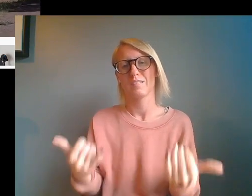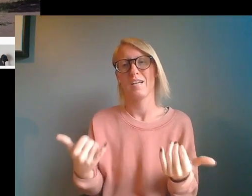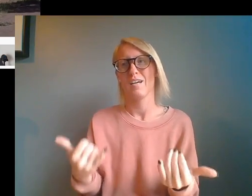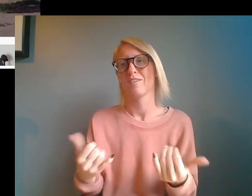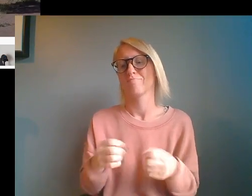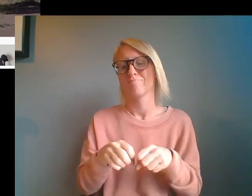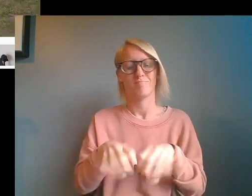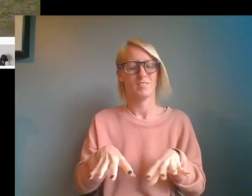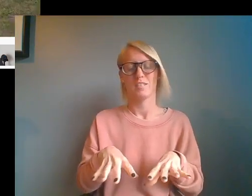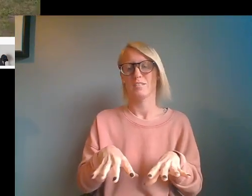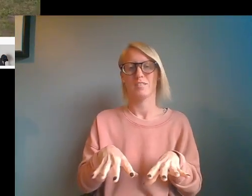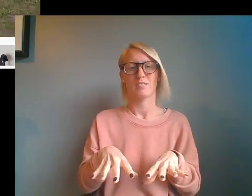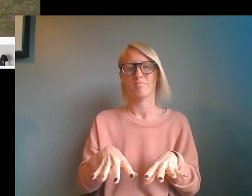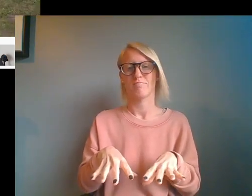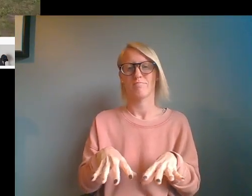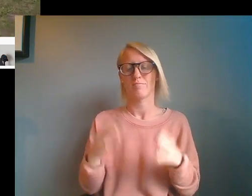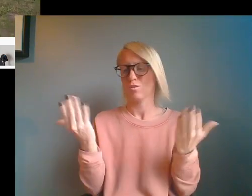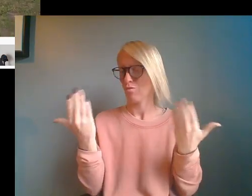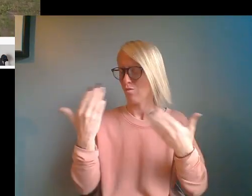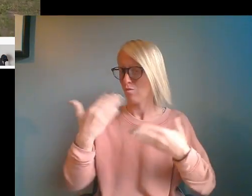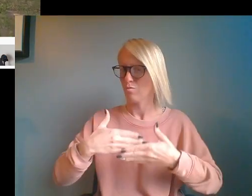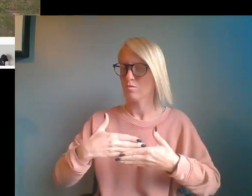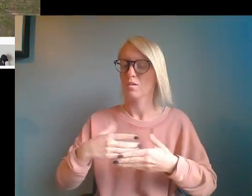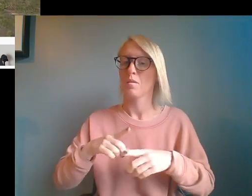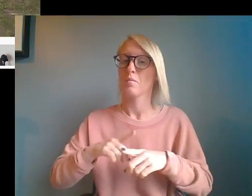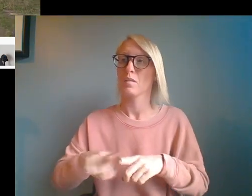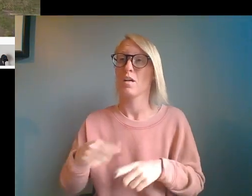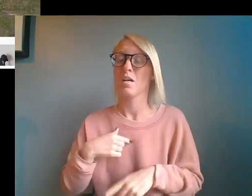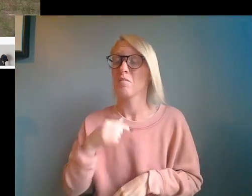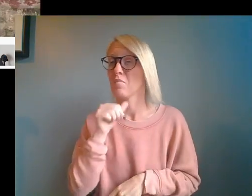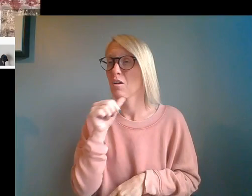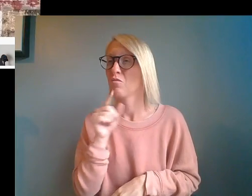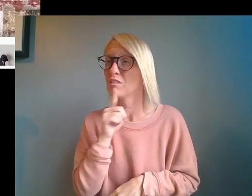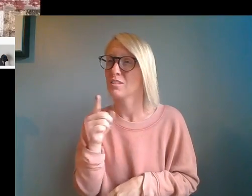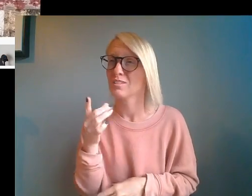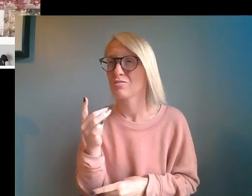what F Troop was myself, but my dad was excited to explore it a little bit.